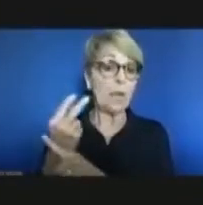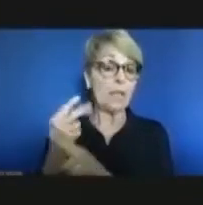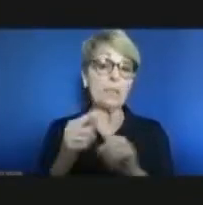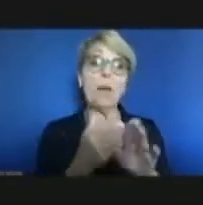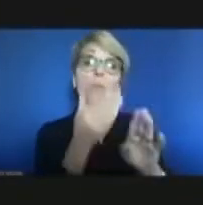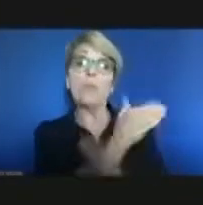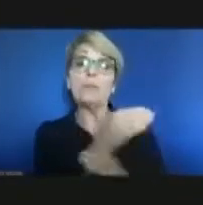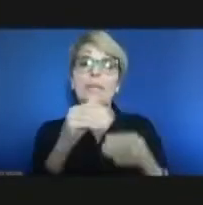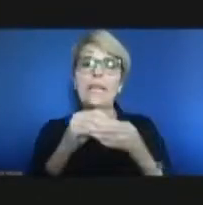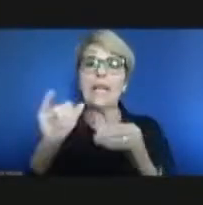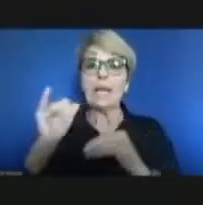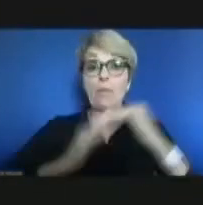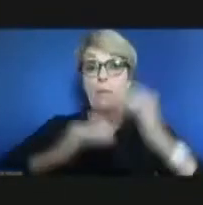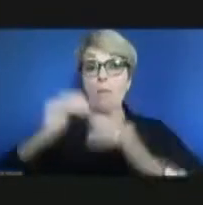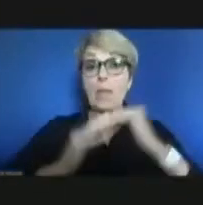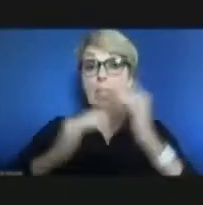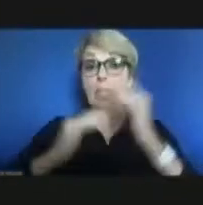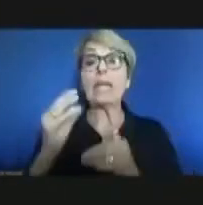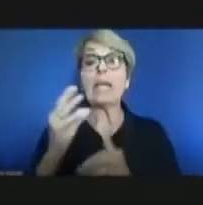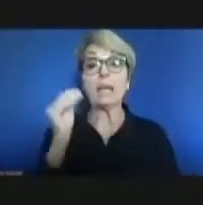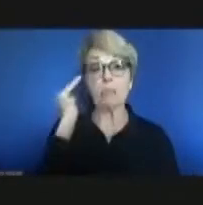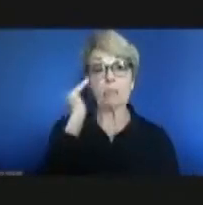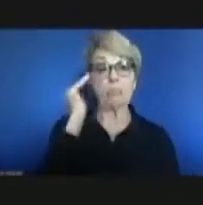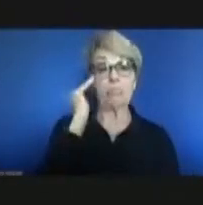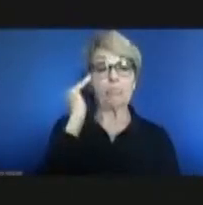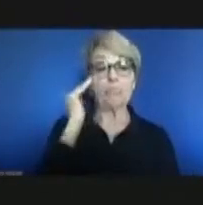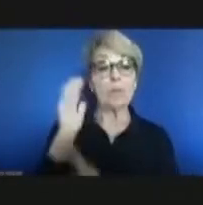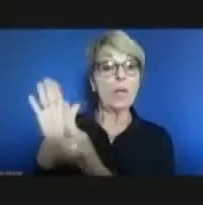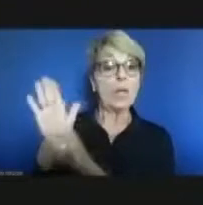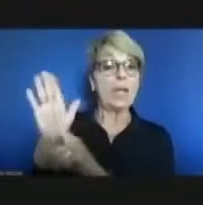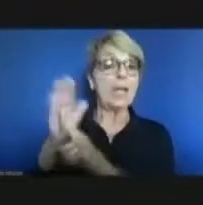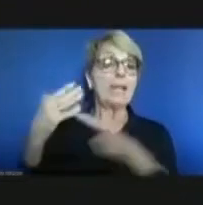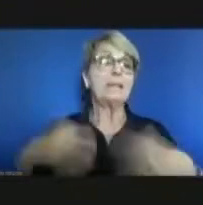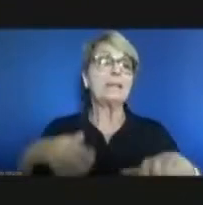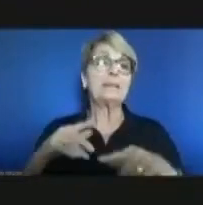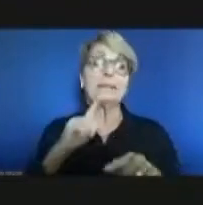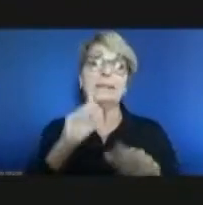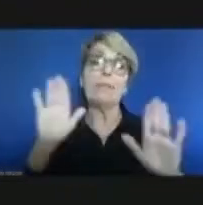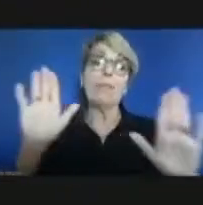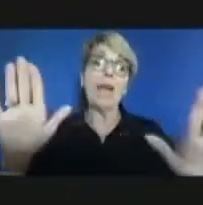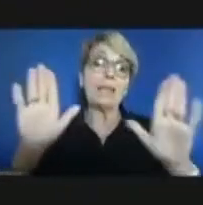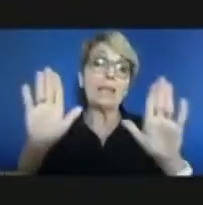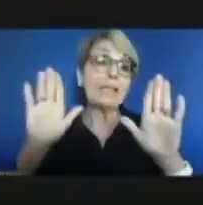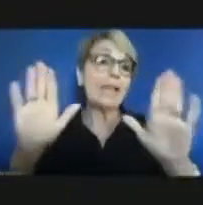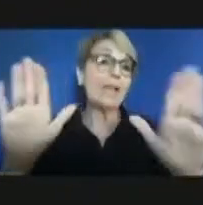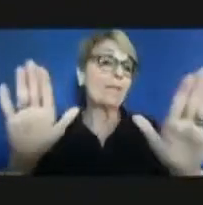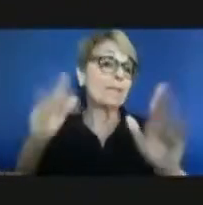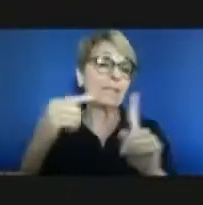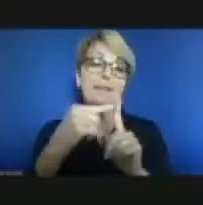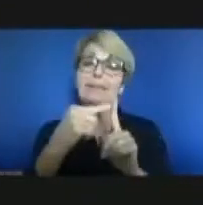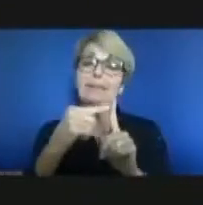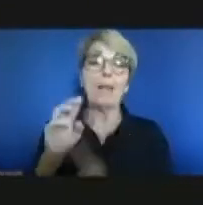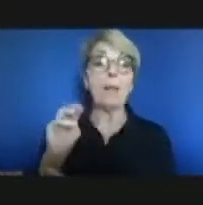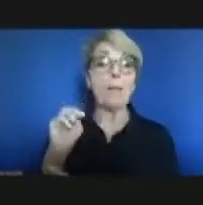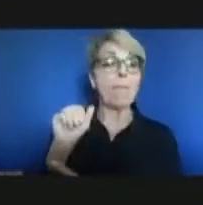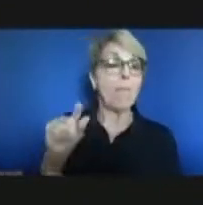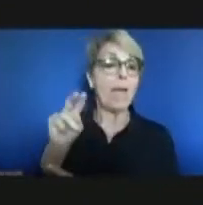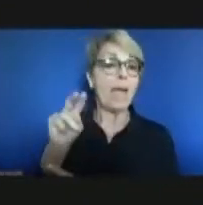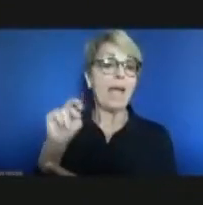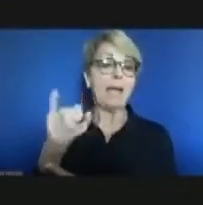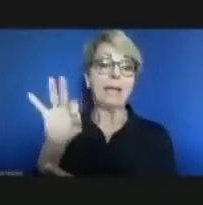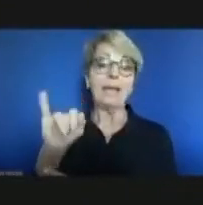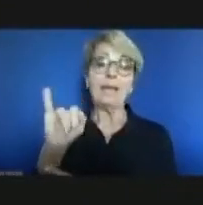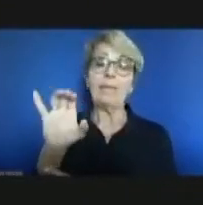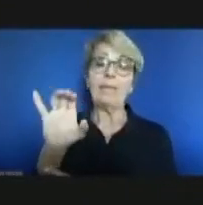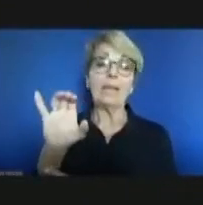building and was aware of its magnificence, for there is no other word for this building. It